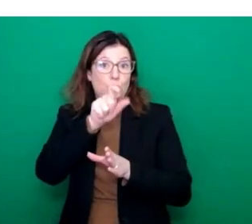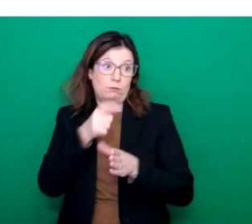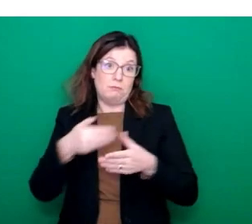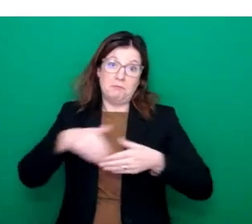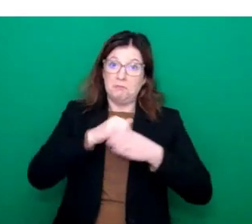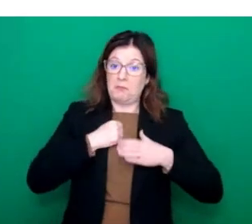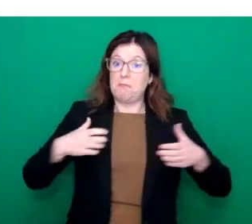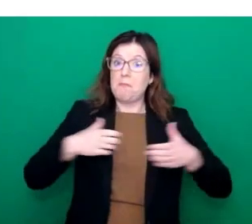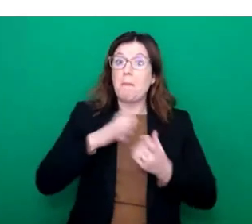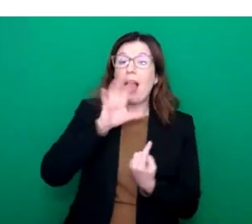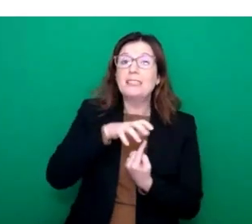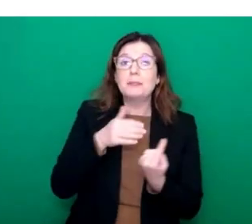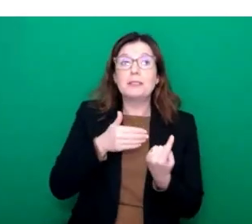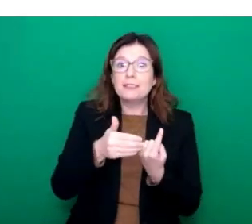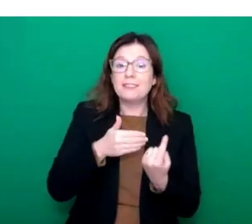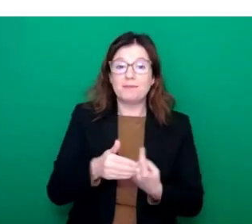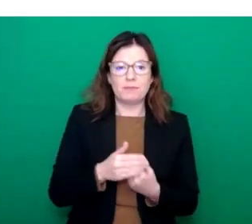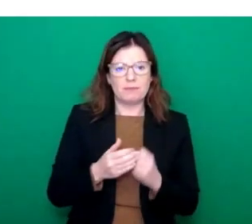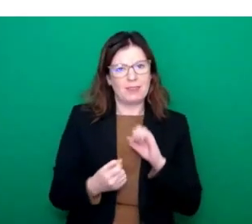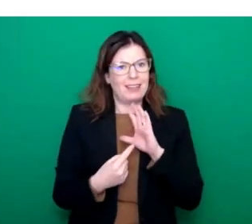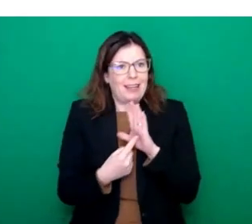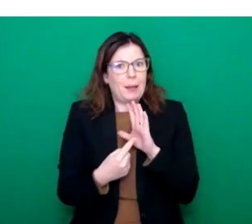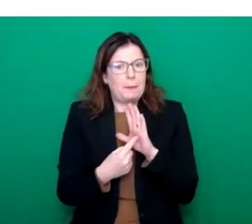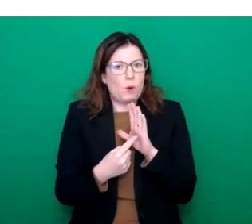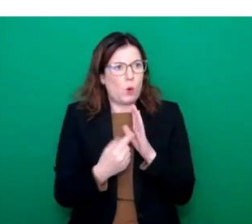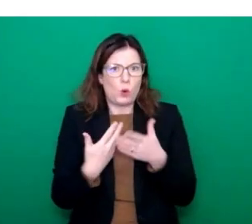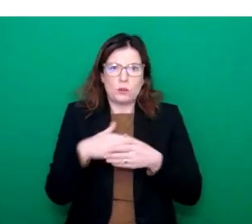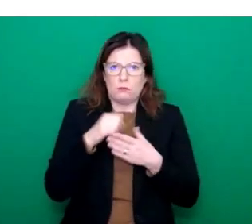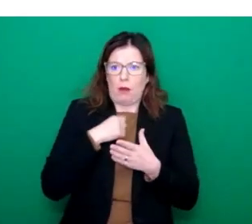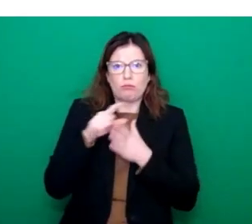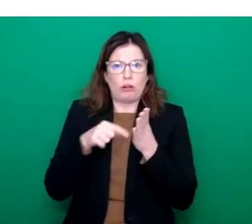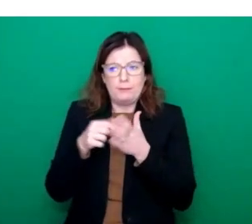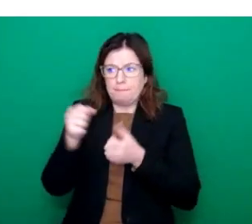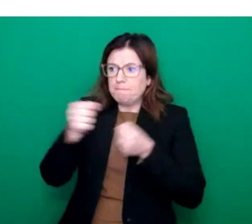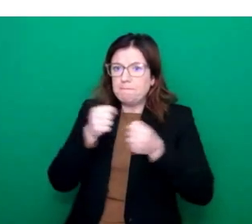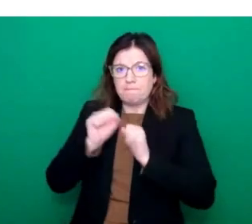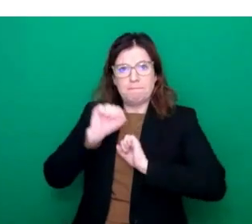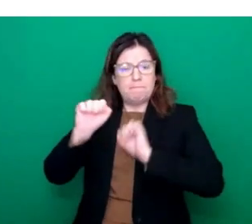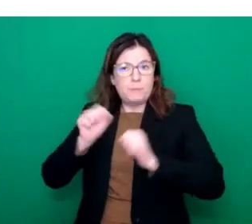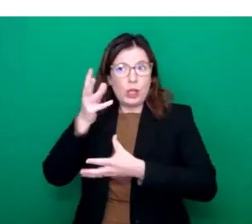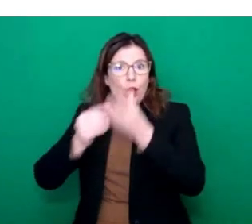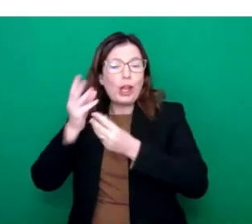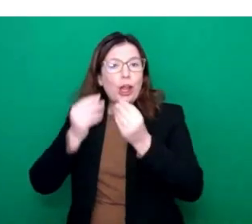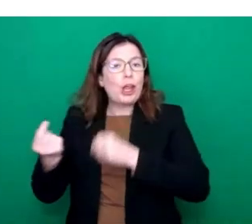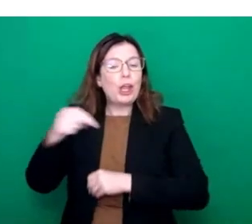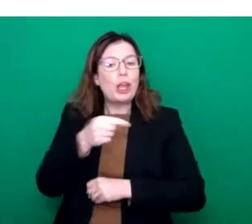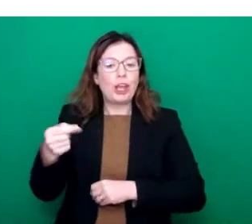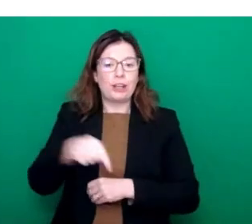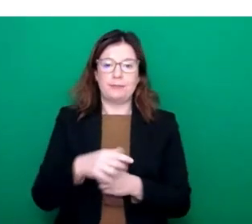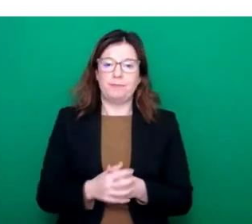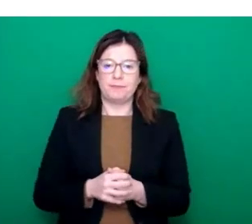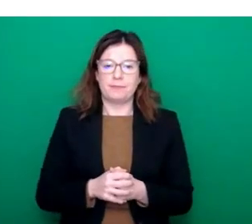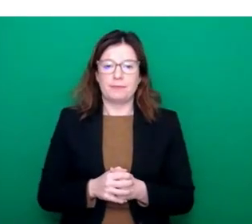which are important parts of the projects I'm going to mention today. And in